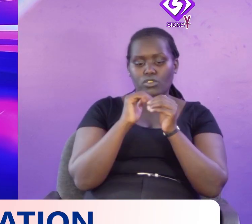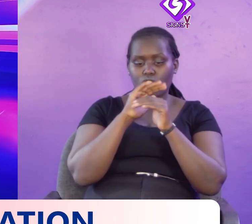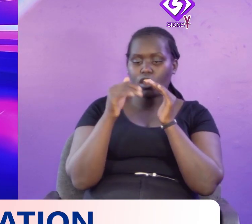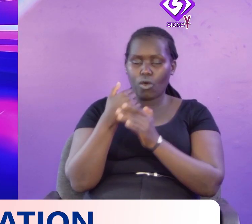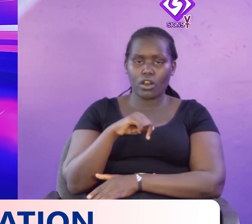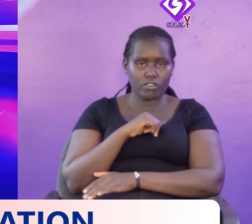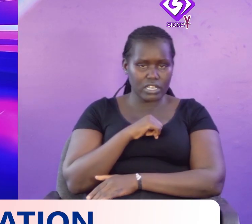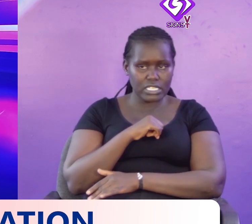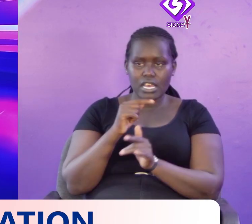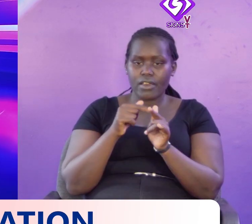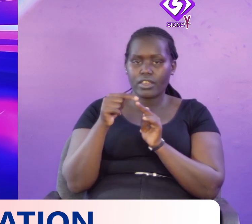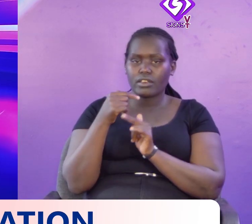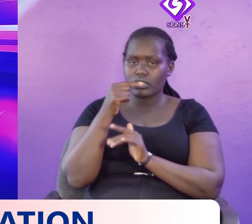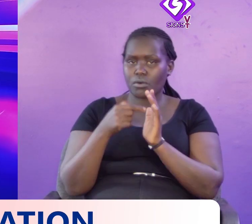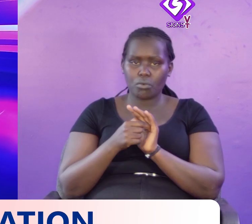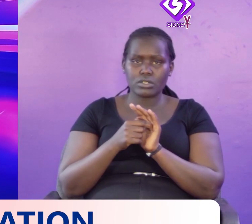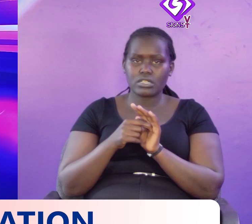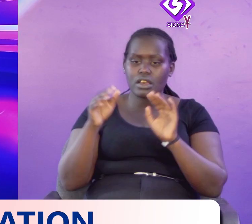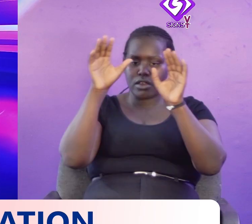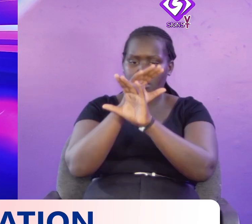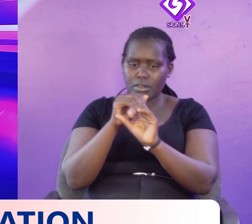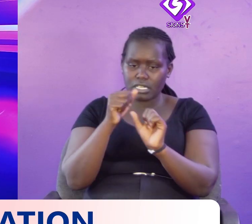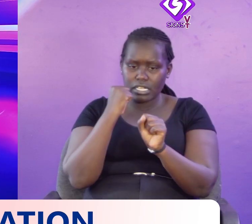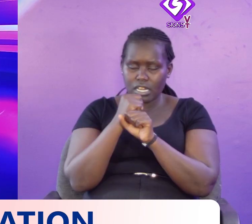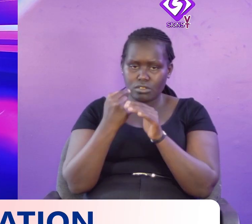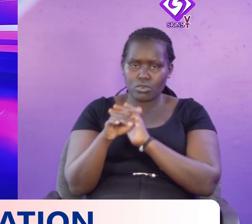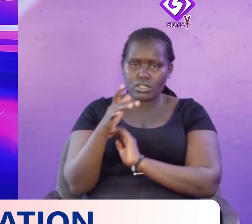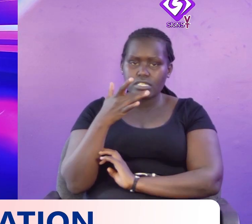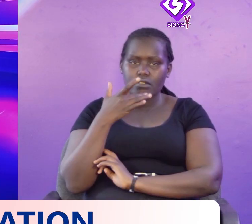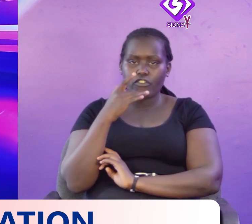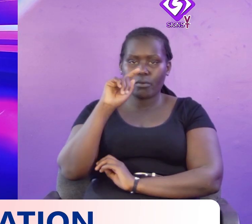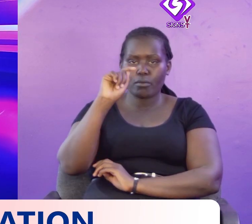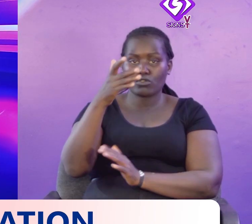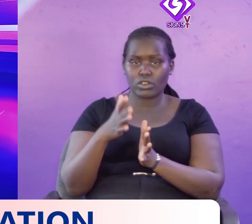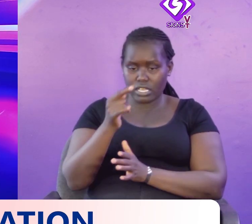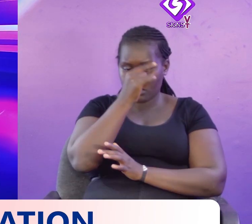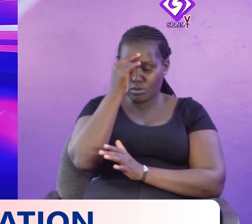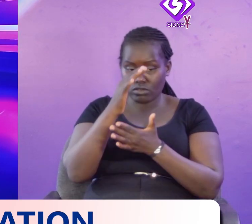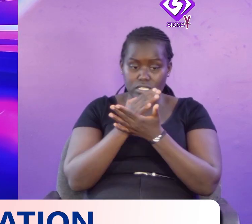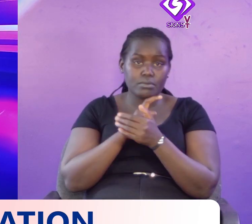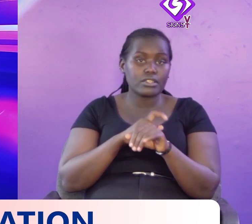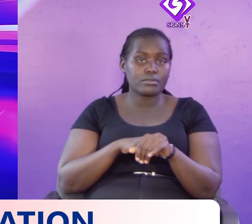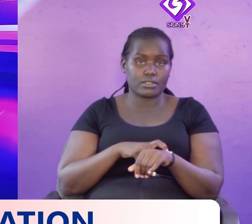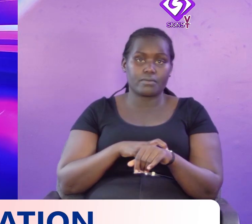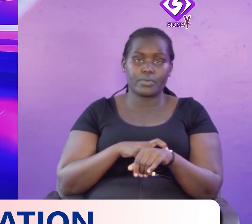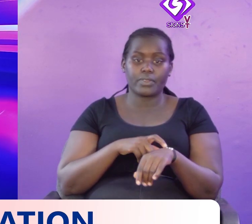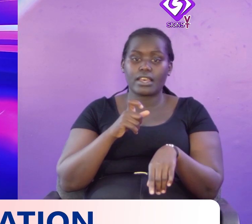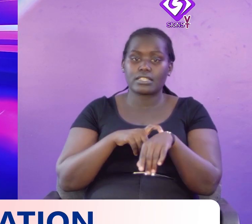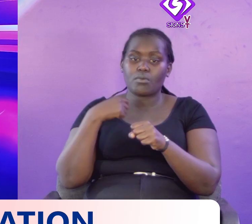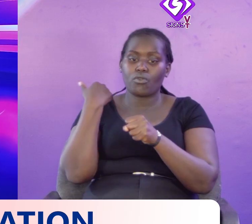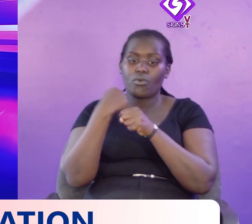Right. And insist that the president does what is favorable to Kenyans. Because sometimes when you're working